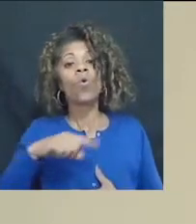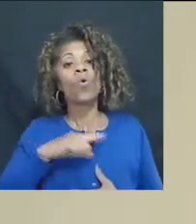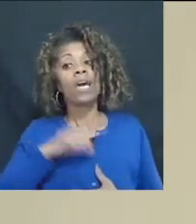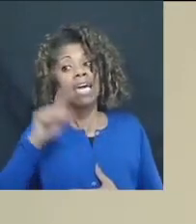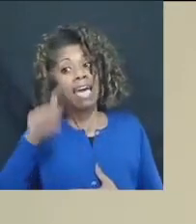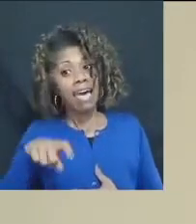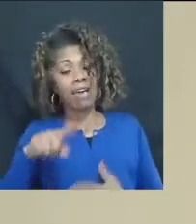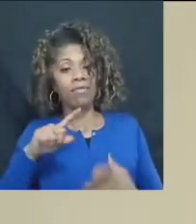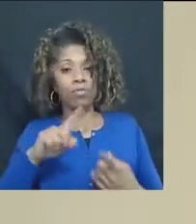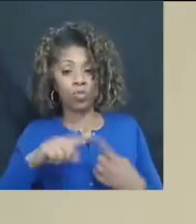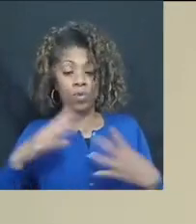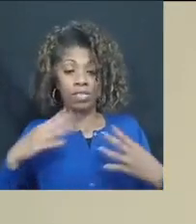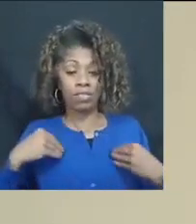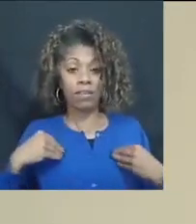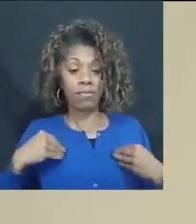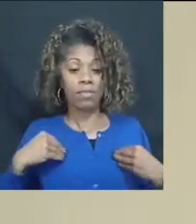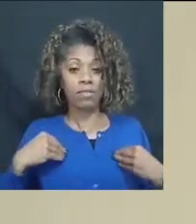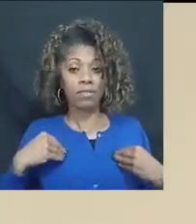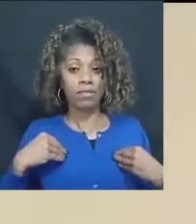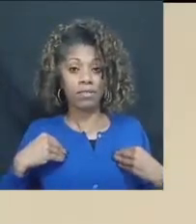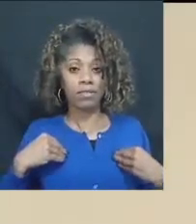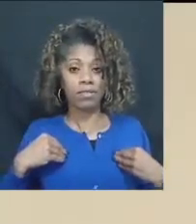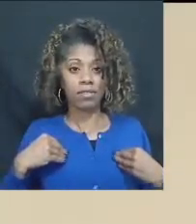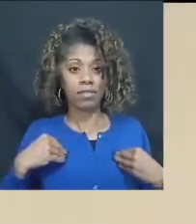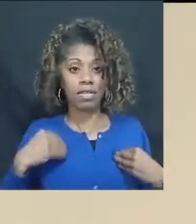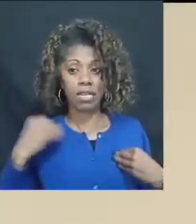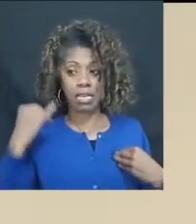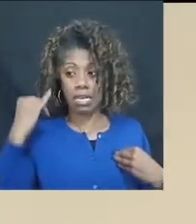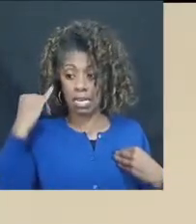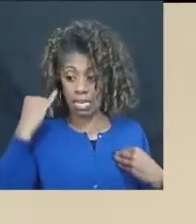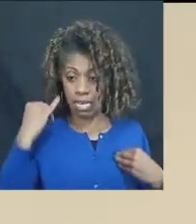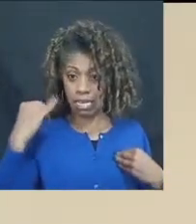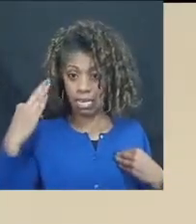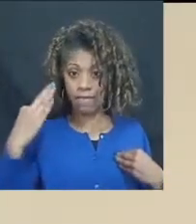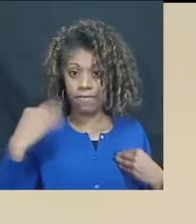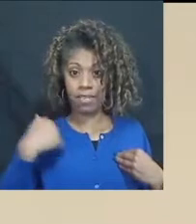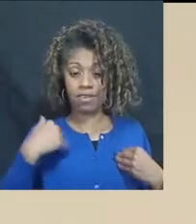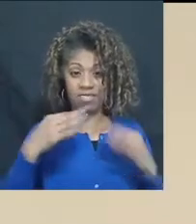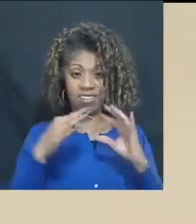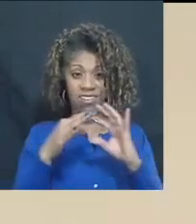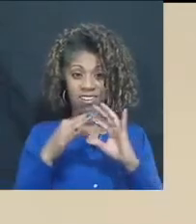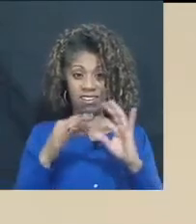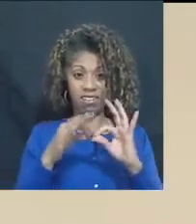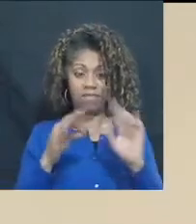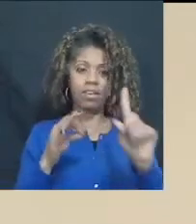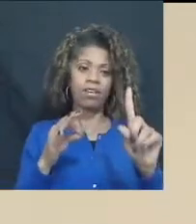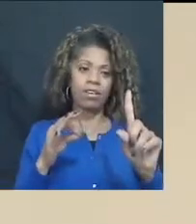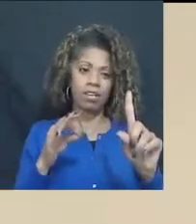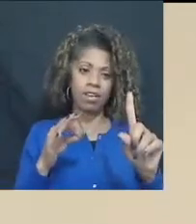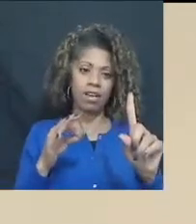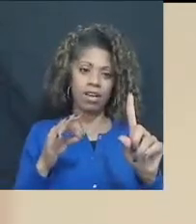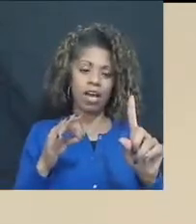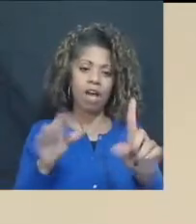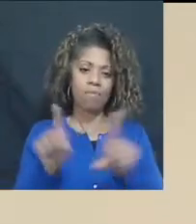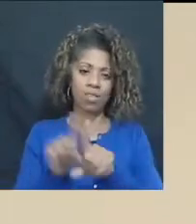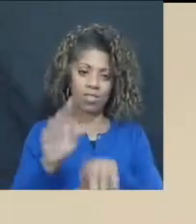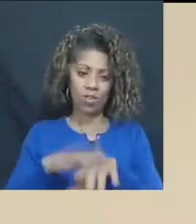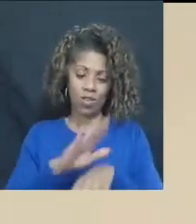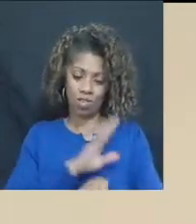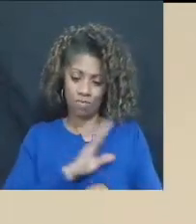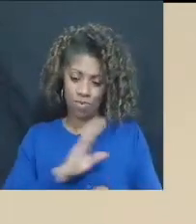accept that if there is a narrative of hatred in the United States, and by the way, I'm on the board of the Solutions Journalism Network, and what I'm about to say to you, I've said